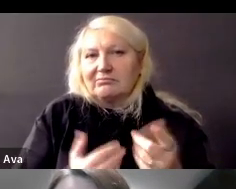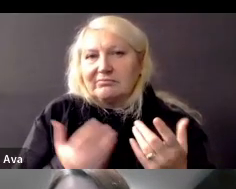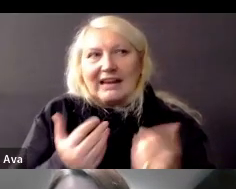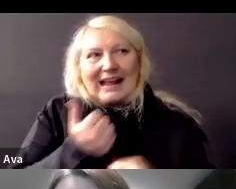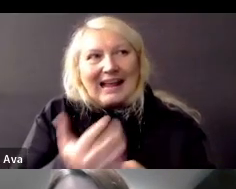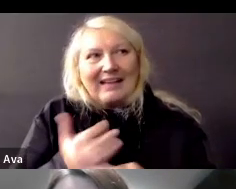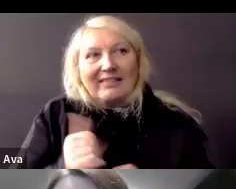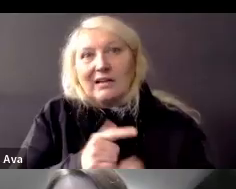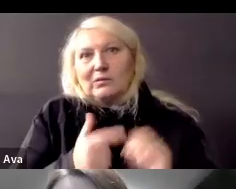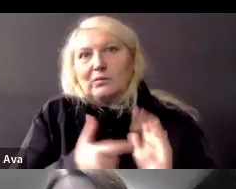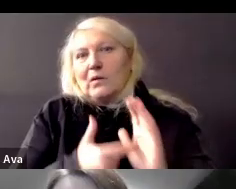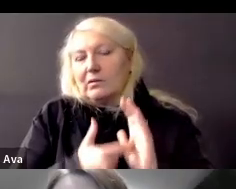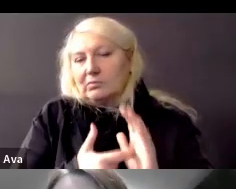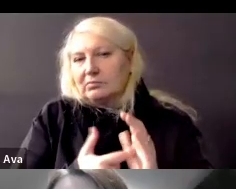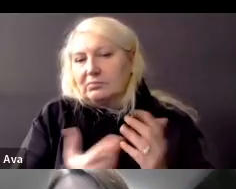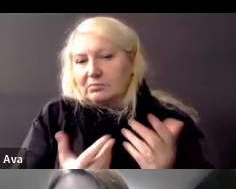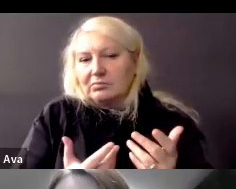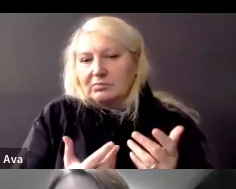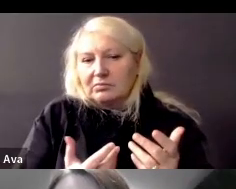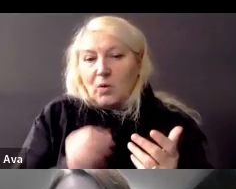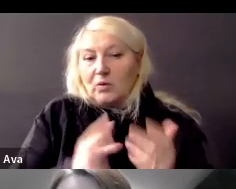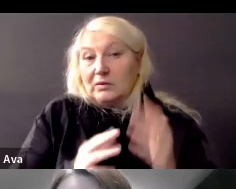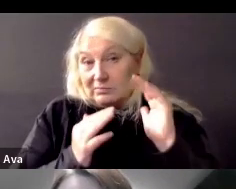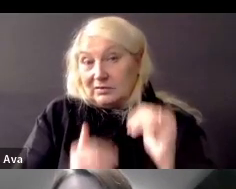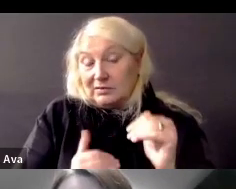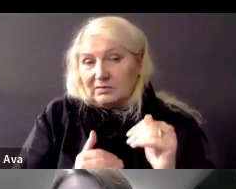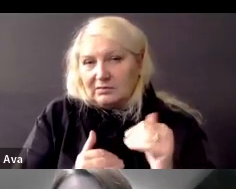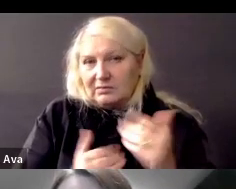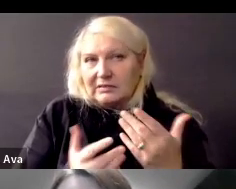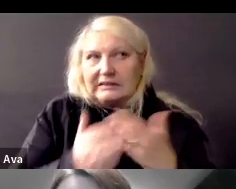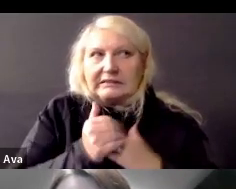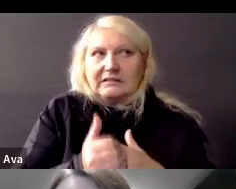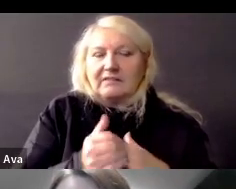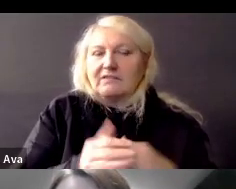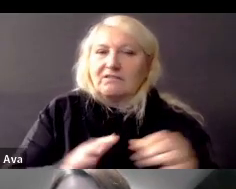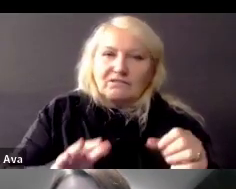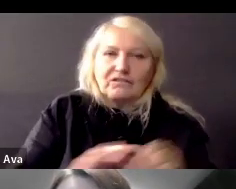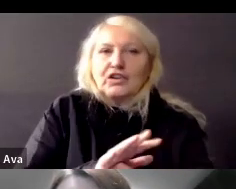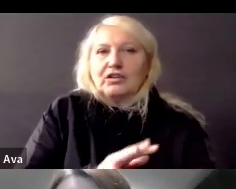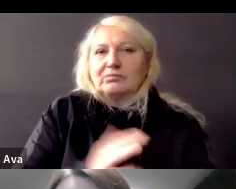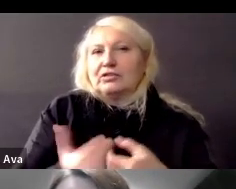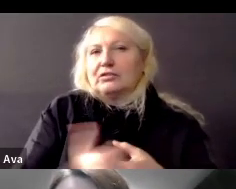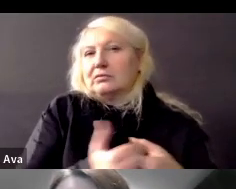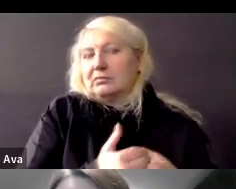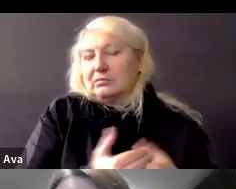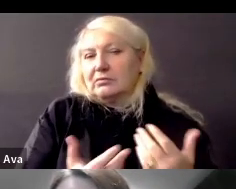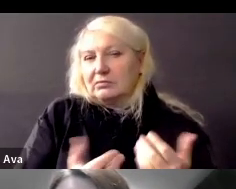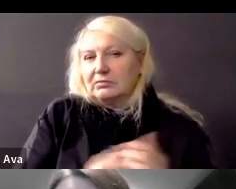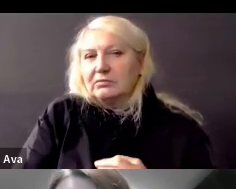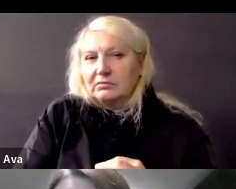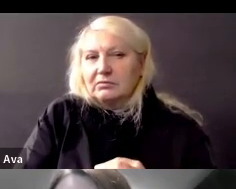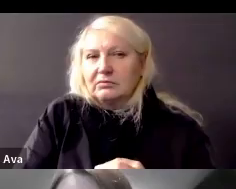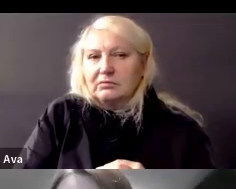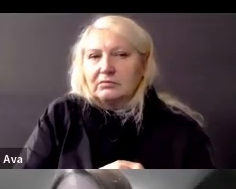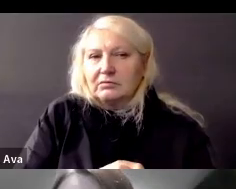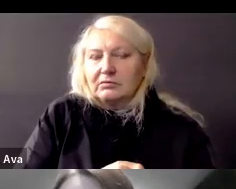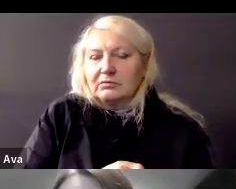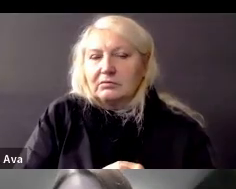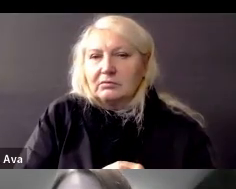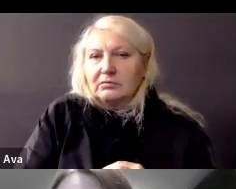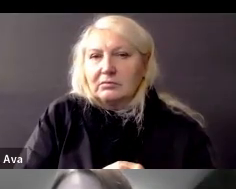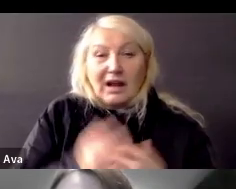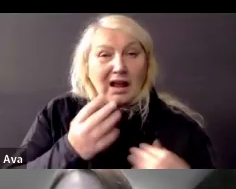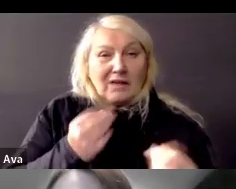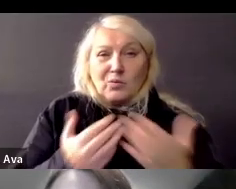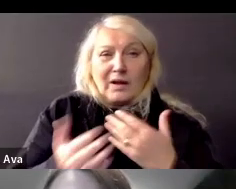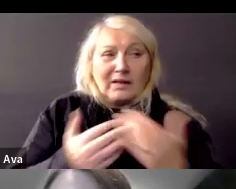would expect, leads to a full participation in every aspect of what city,